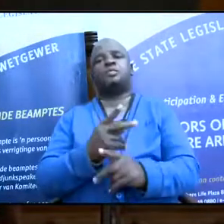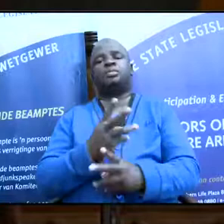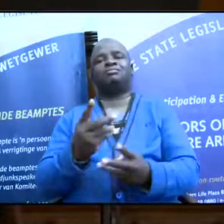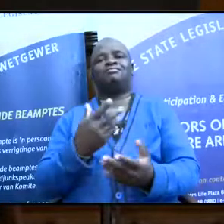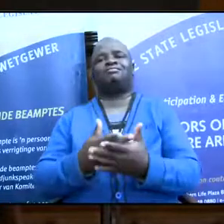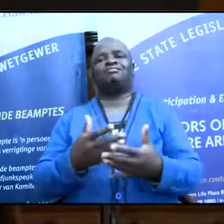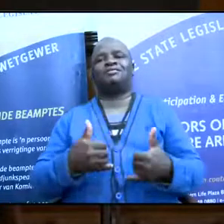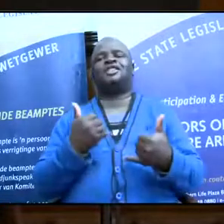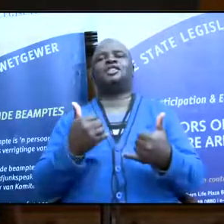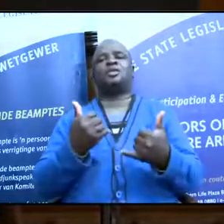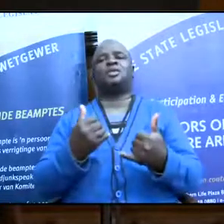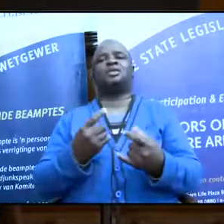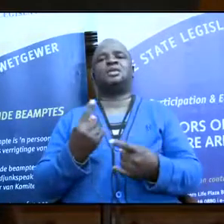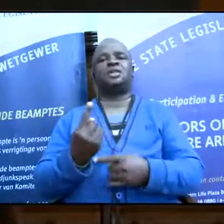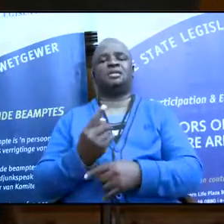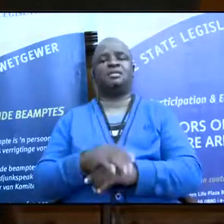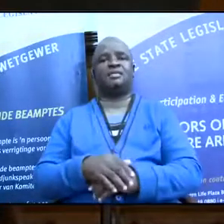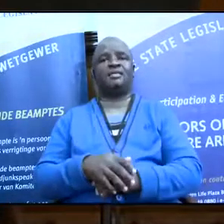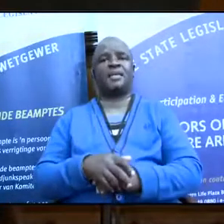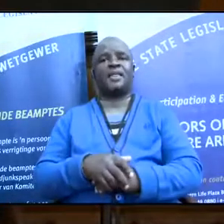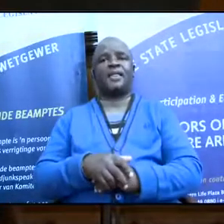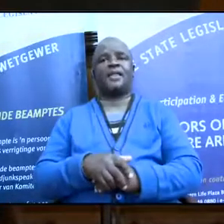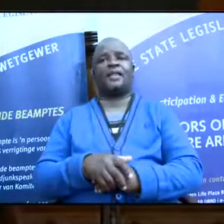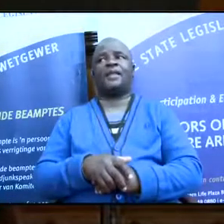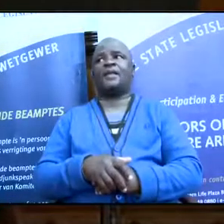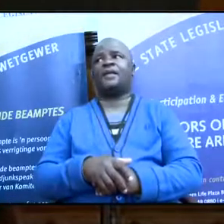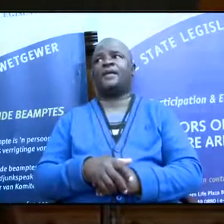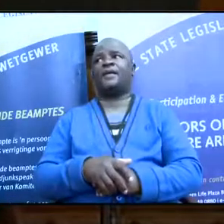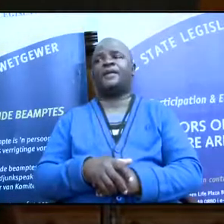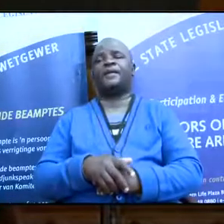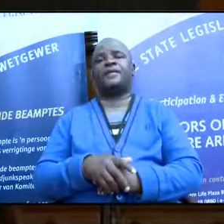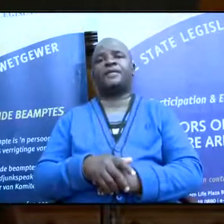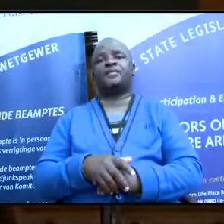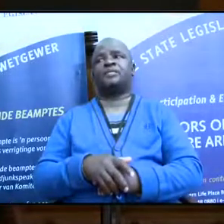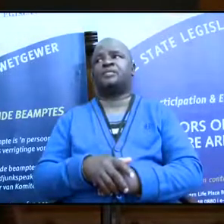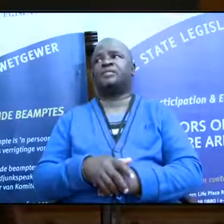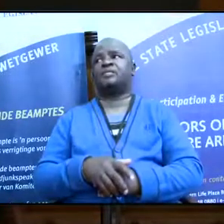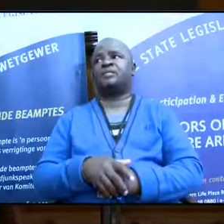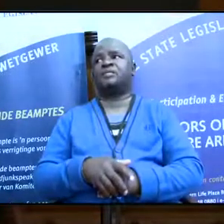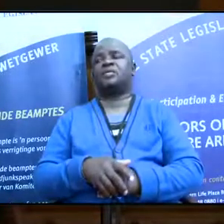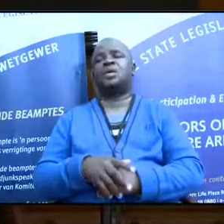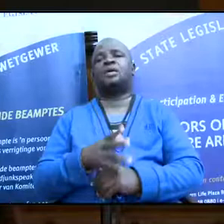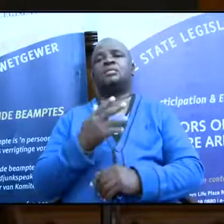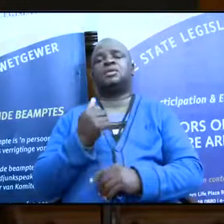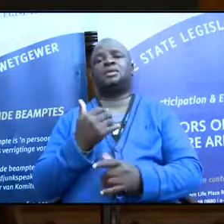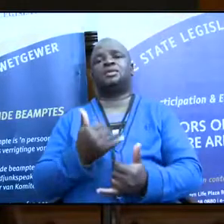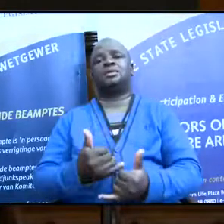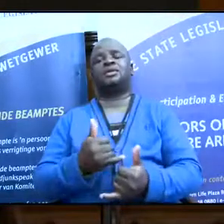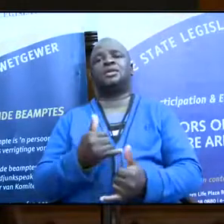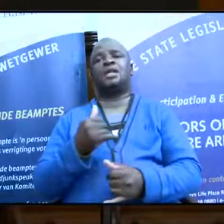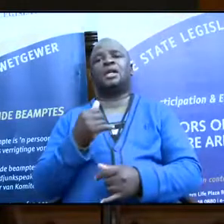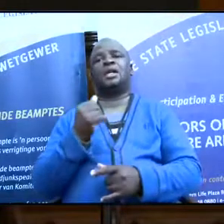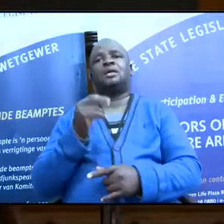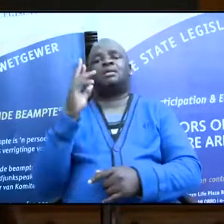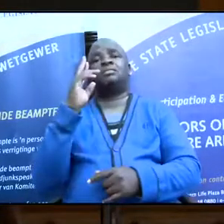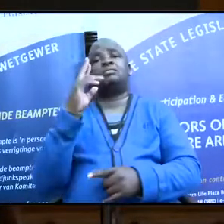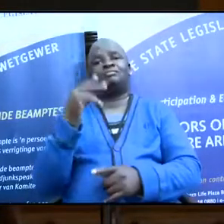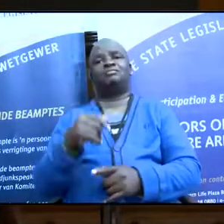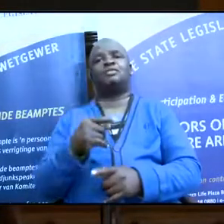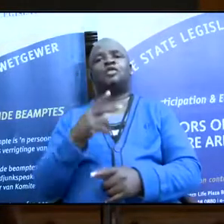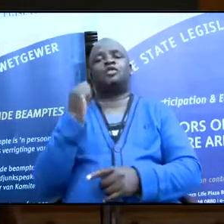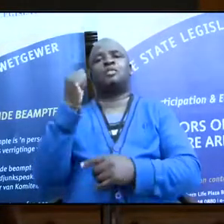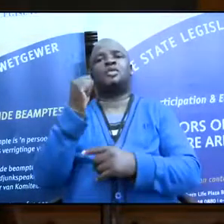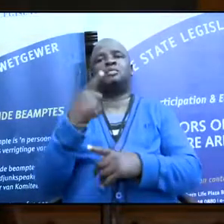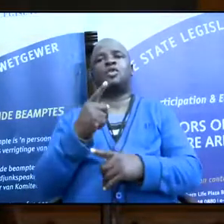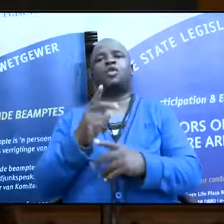enjoy yourself today and don't remember don't don't forget today you are not comrades and whilst you are here you are